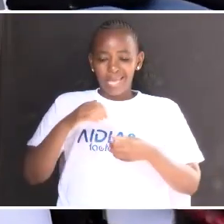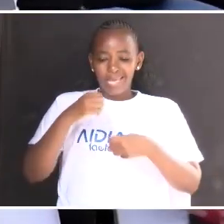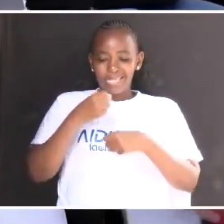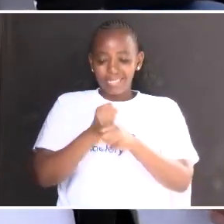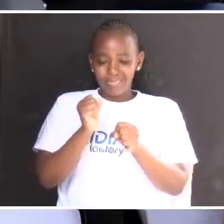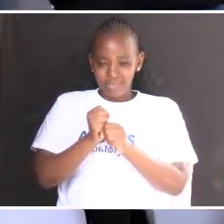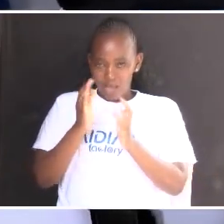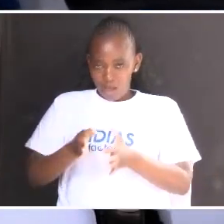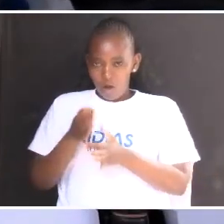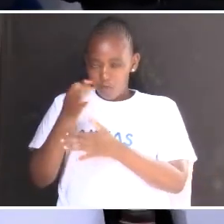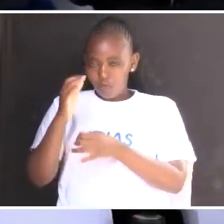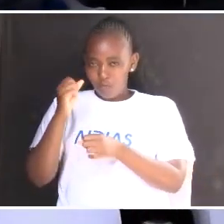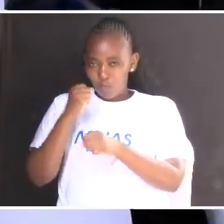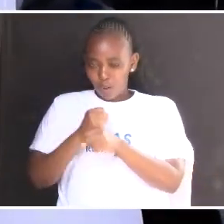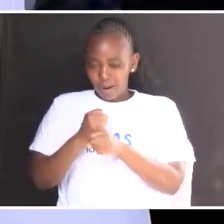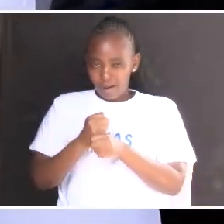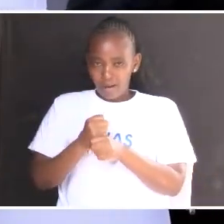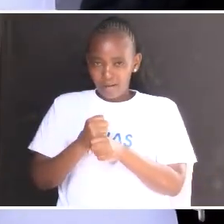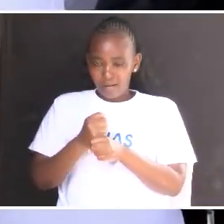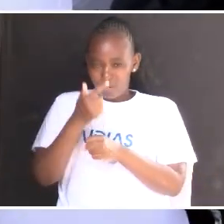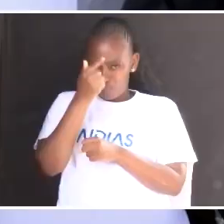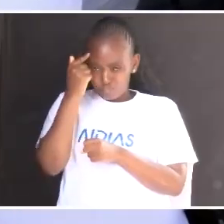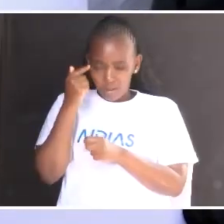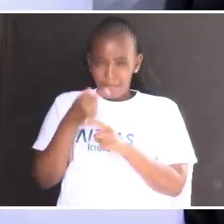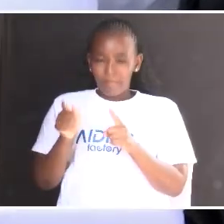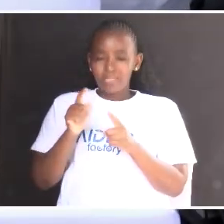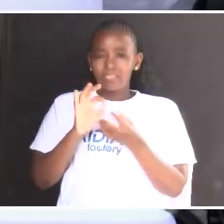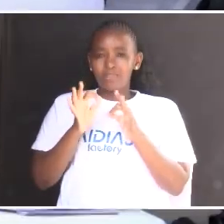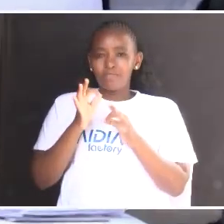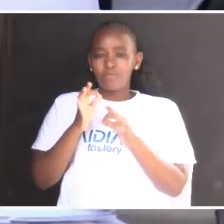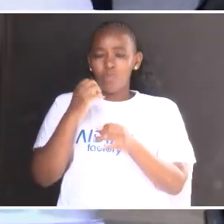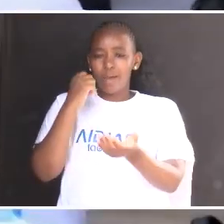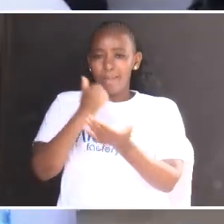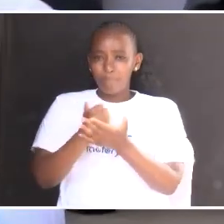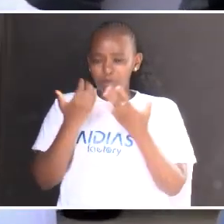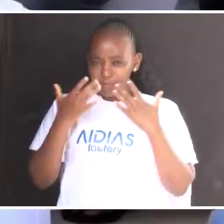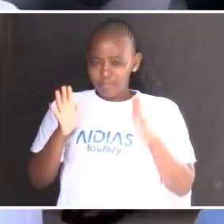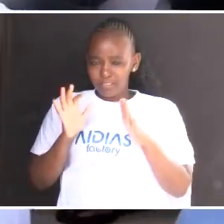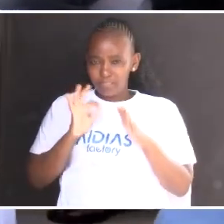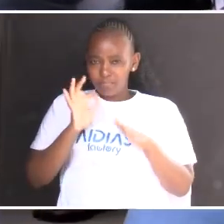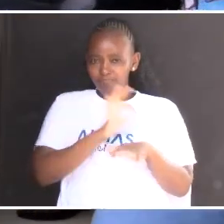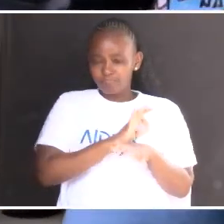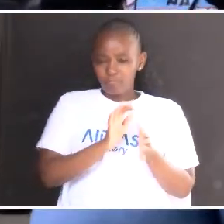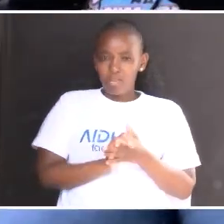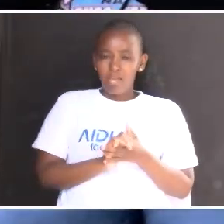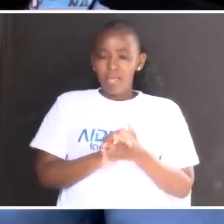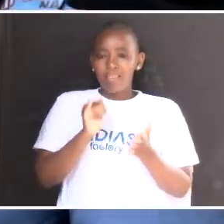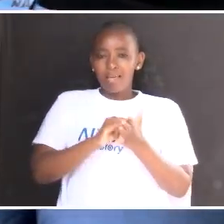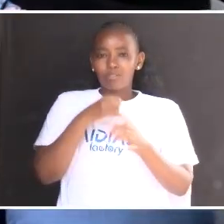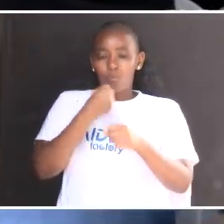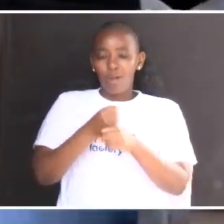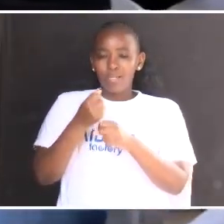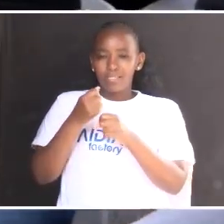work is the original, the first owner. But if you are employed, that work belongs to the